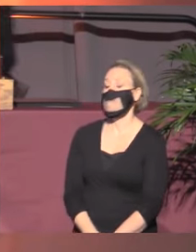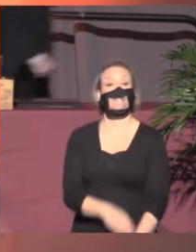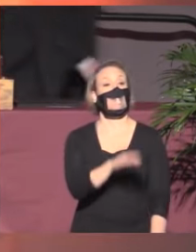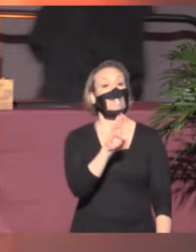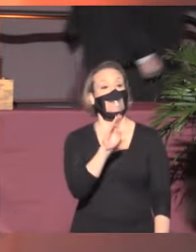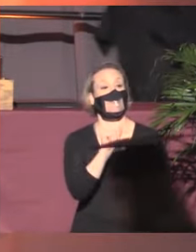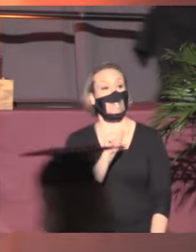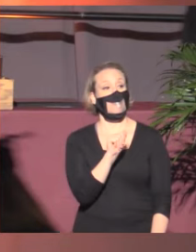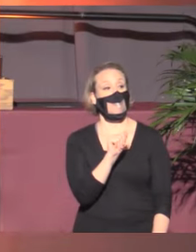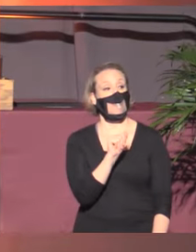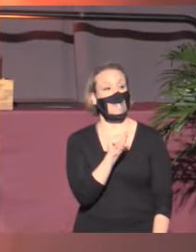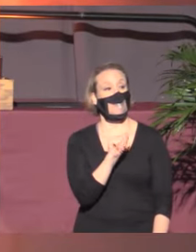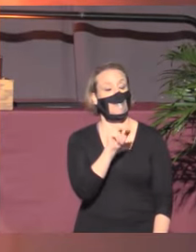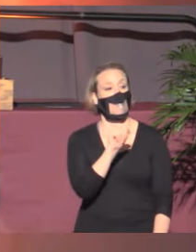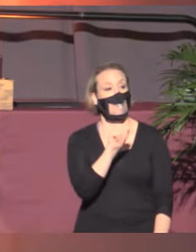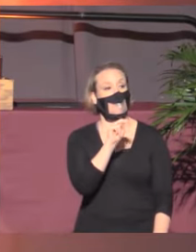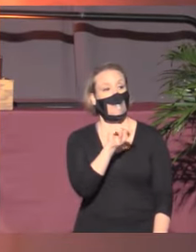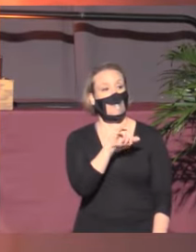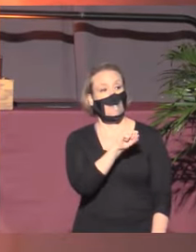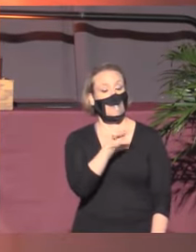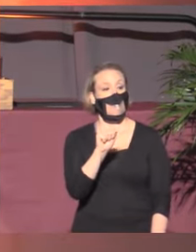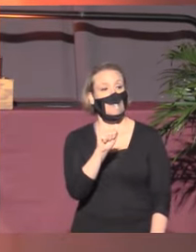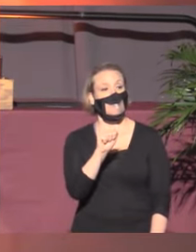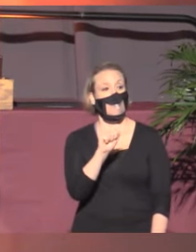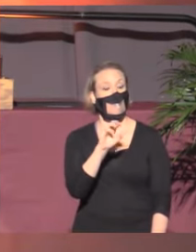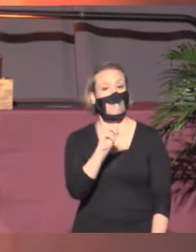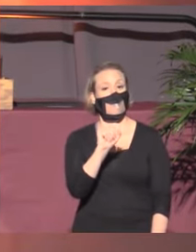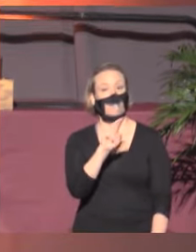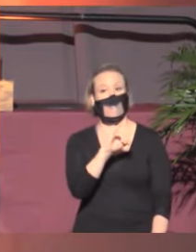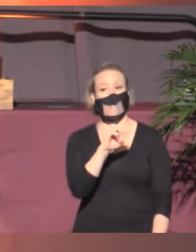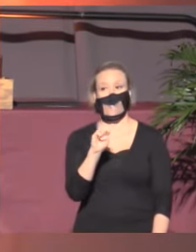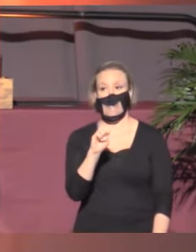Bachelor of Arts, Anissa Marie Mensch.